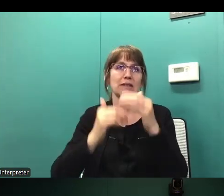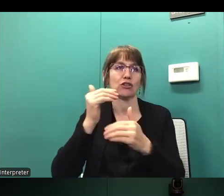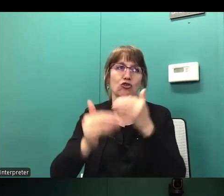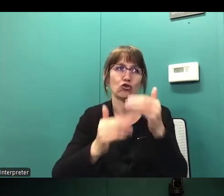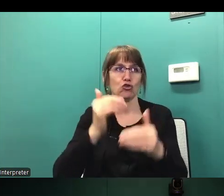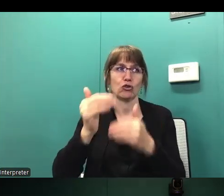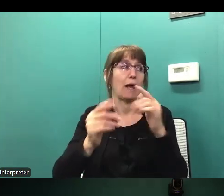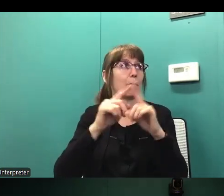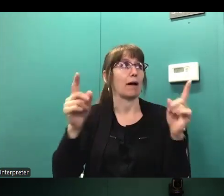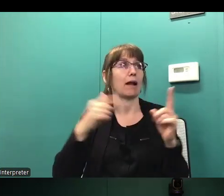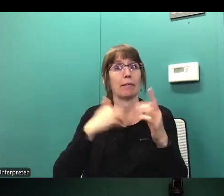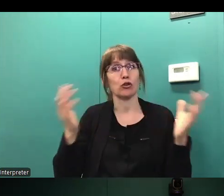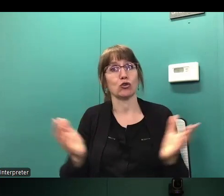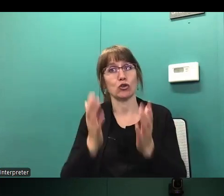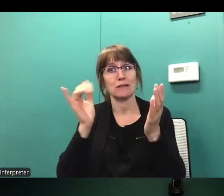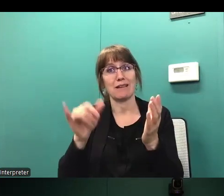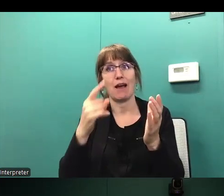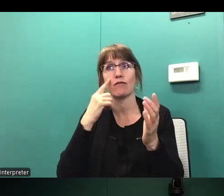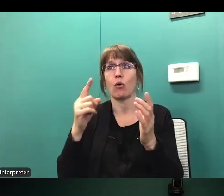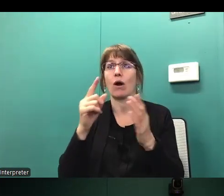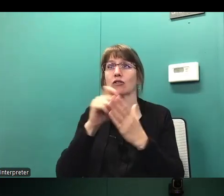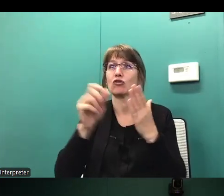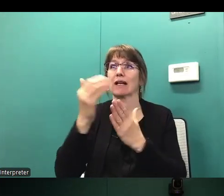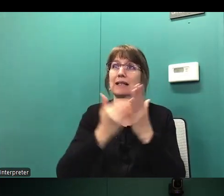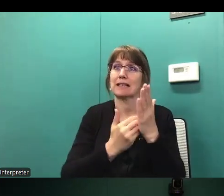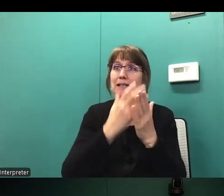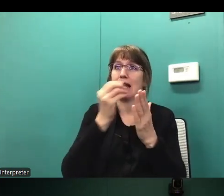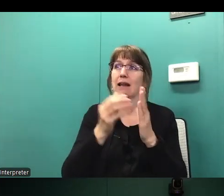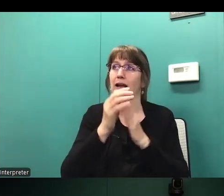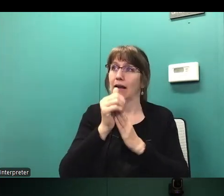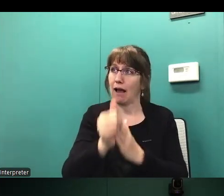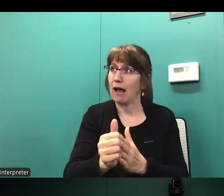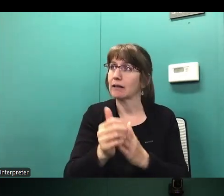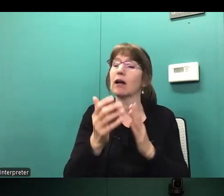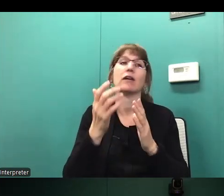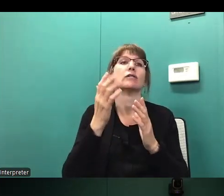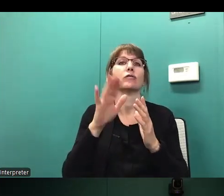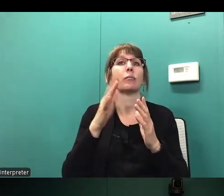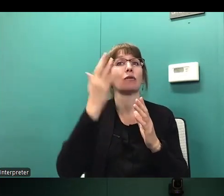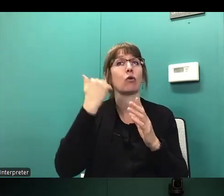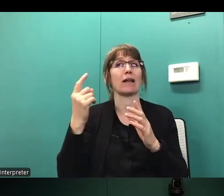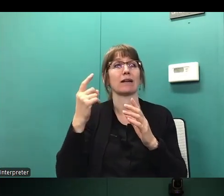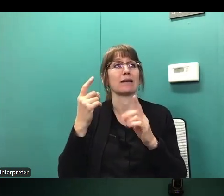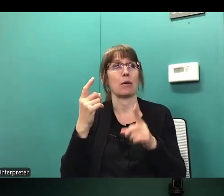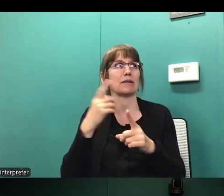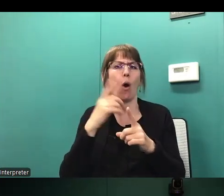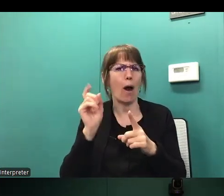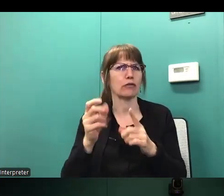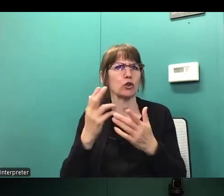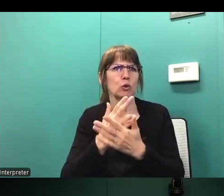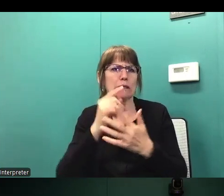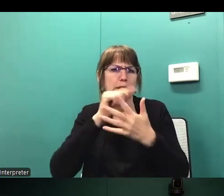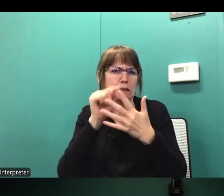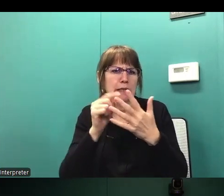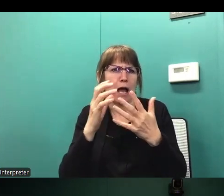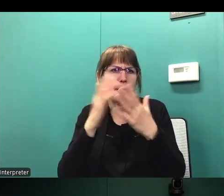you to use castles as a checklist and as a guide. So it used to be like they had to use it so many times in order to be like emerging, and